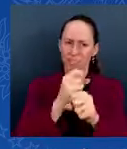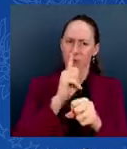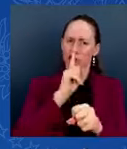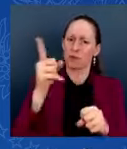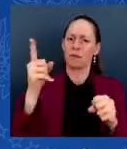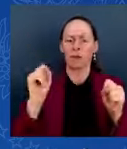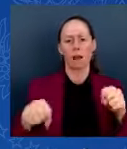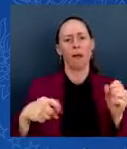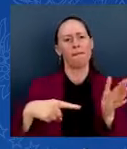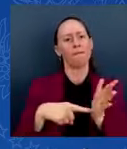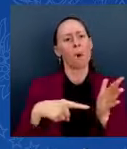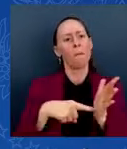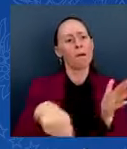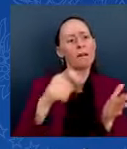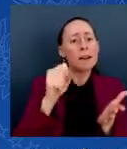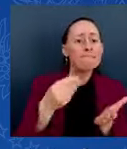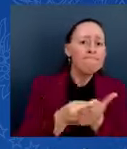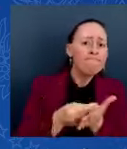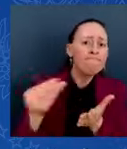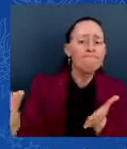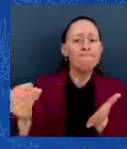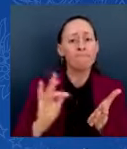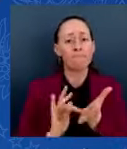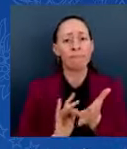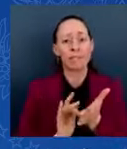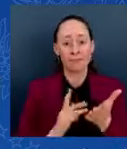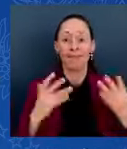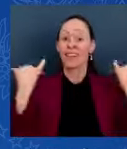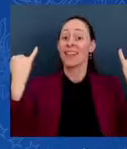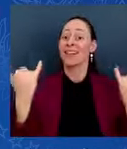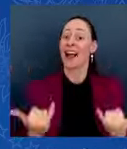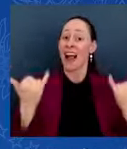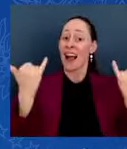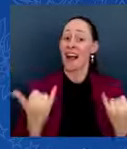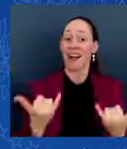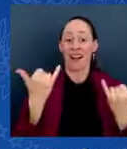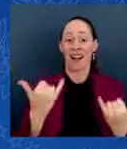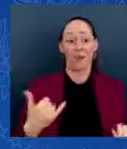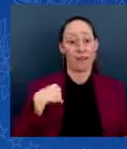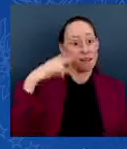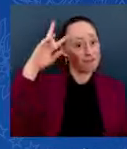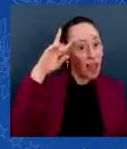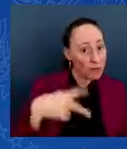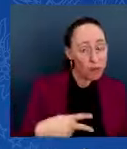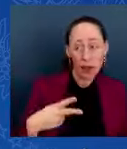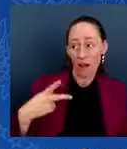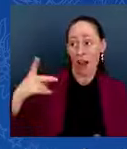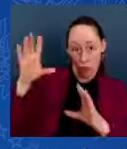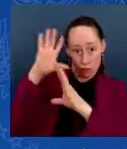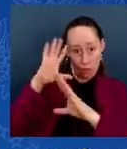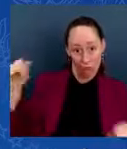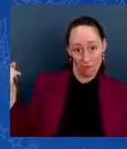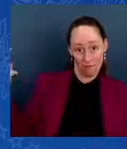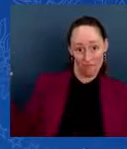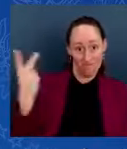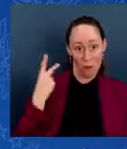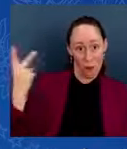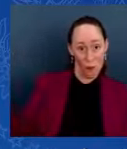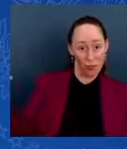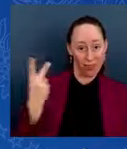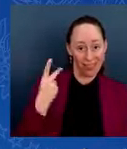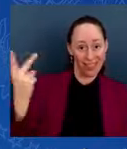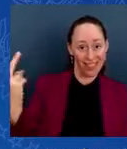Biden, our President, We finally addressed